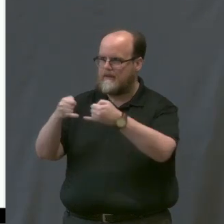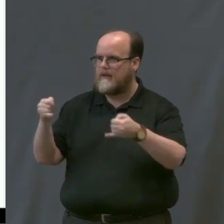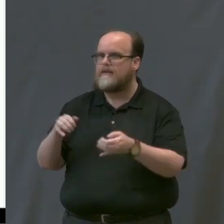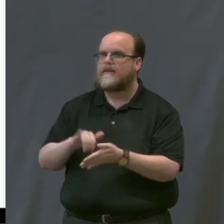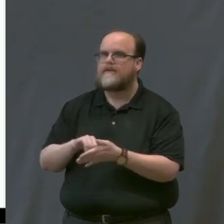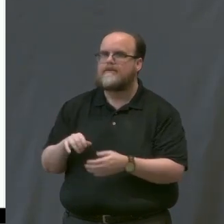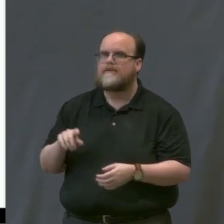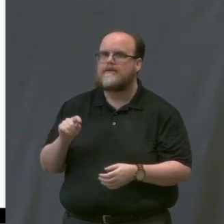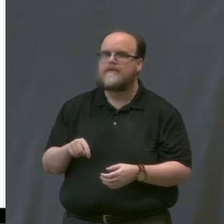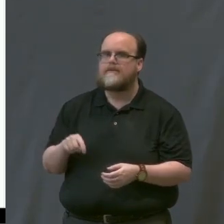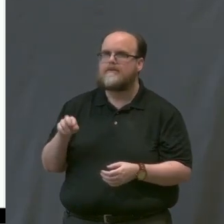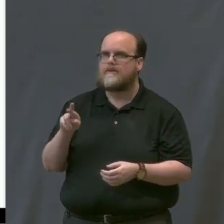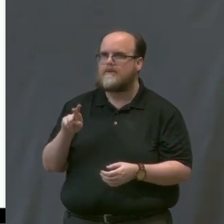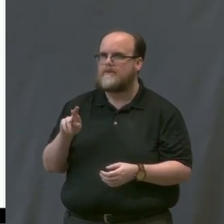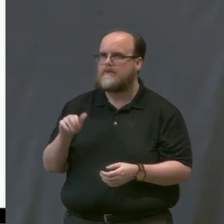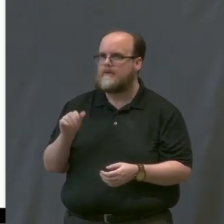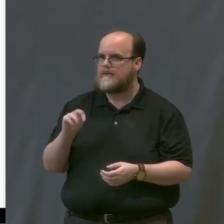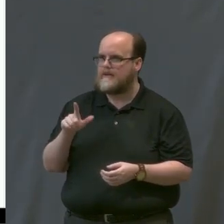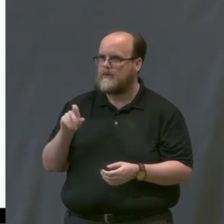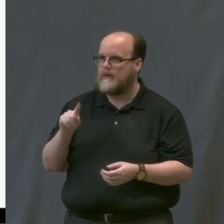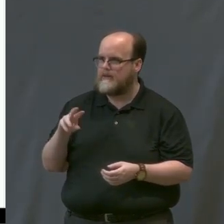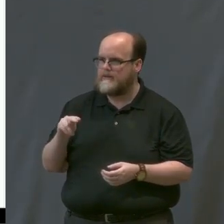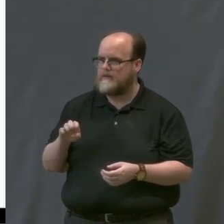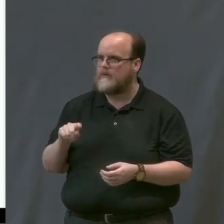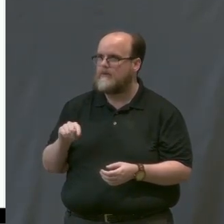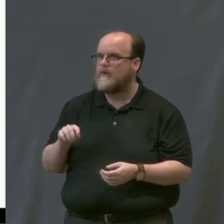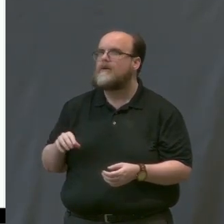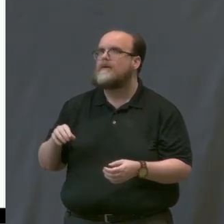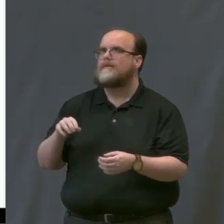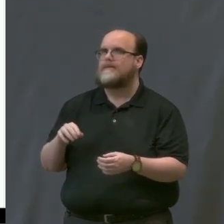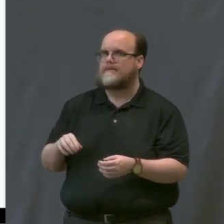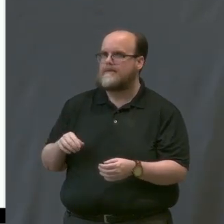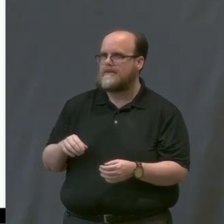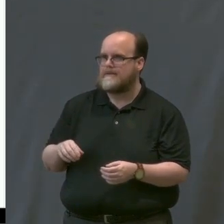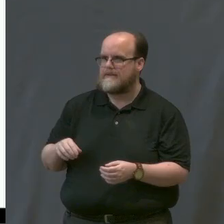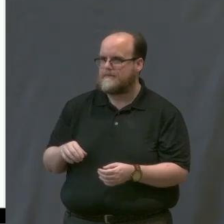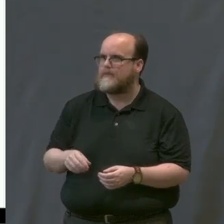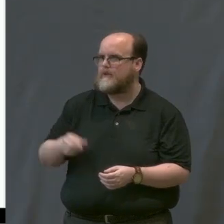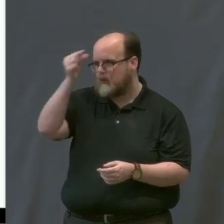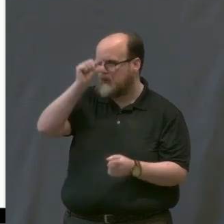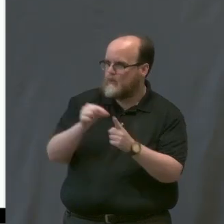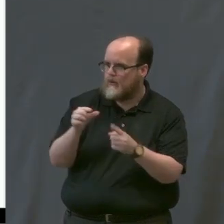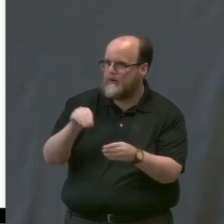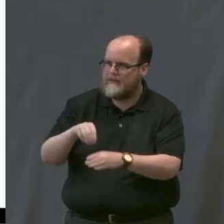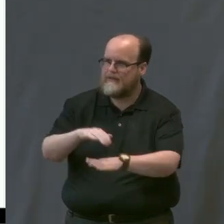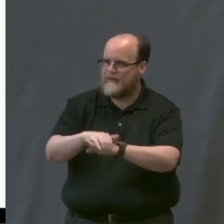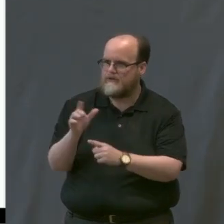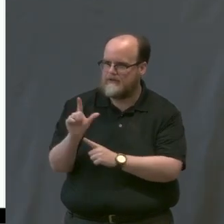the transliterated word. It's transliterated into the English letters from the Greek word.